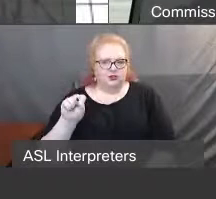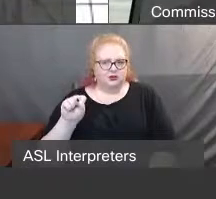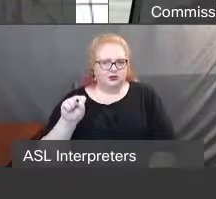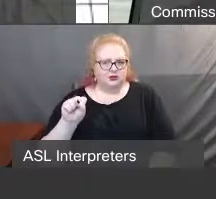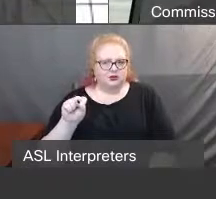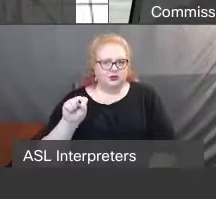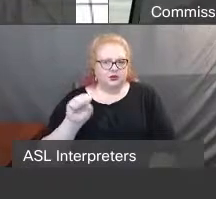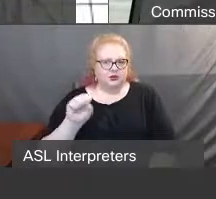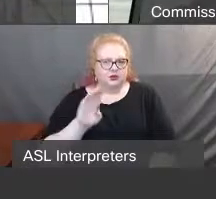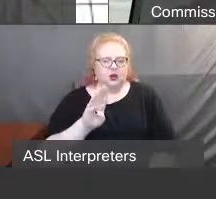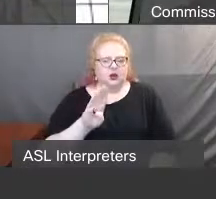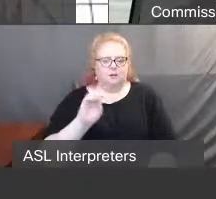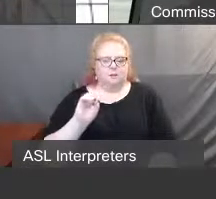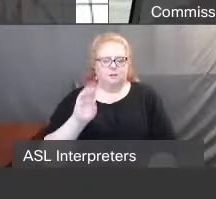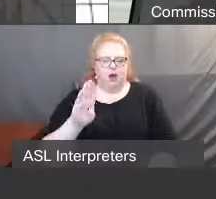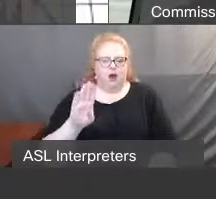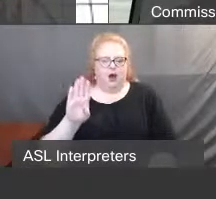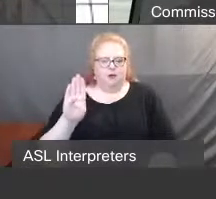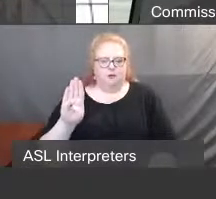Bob Boolers.